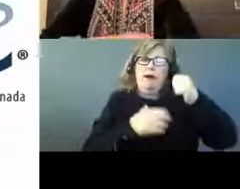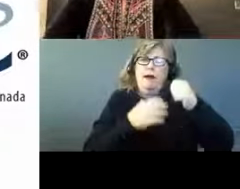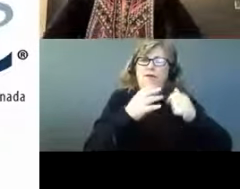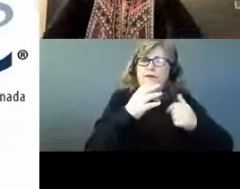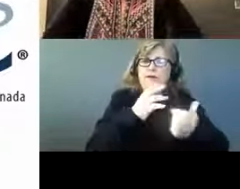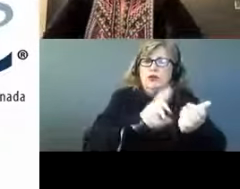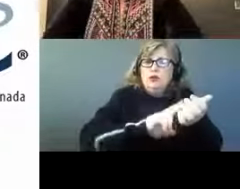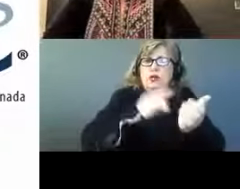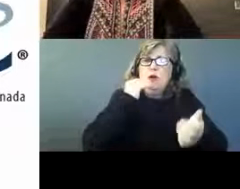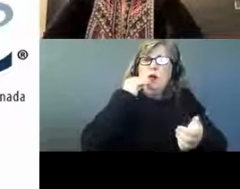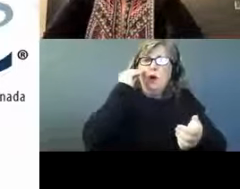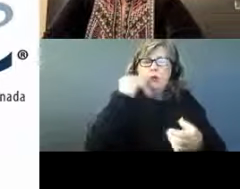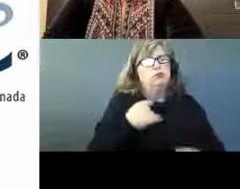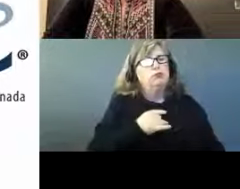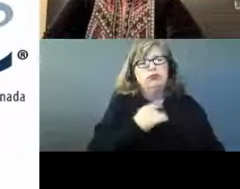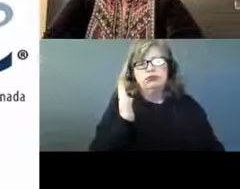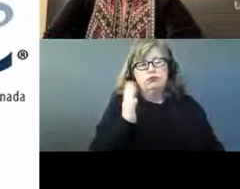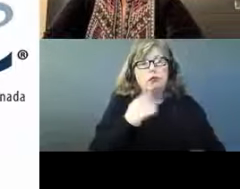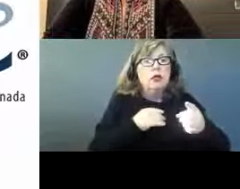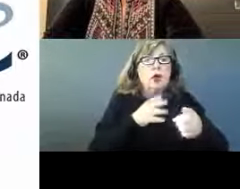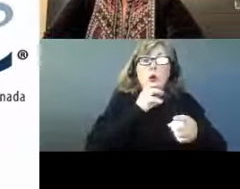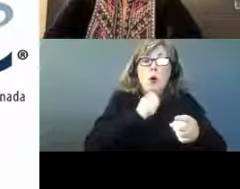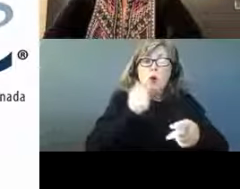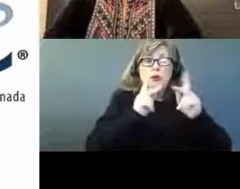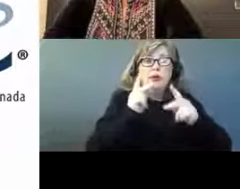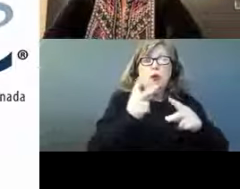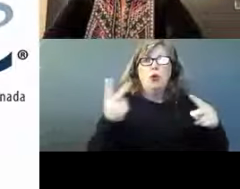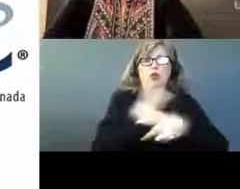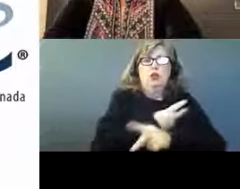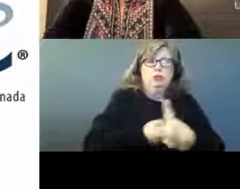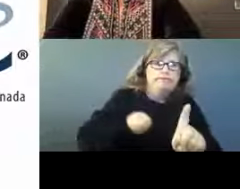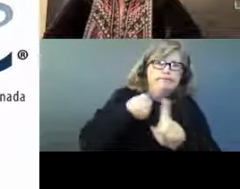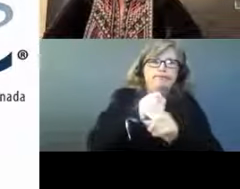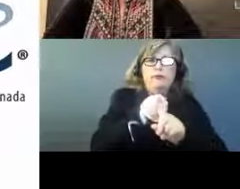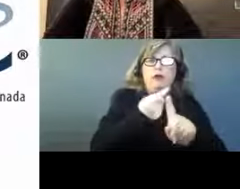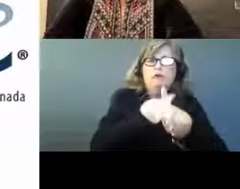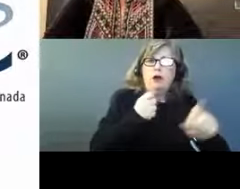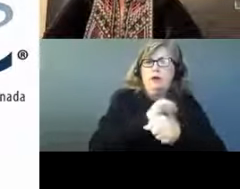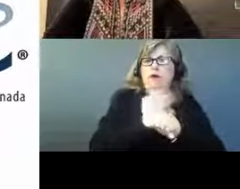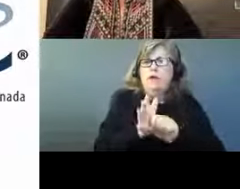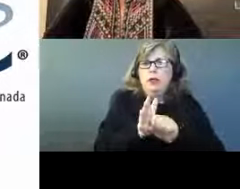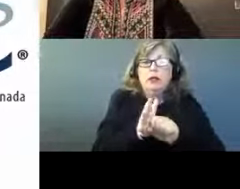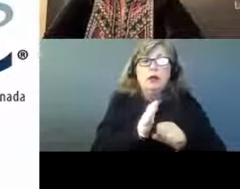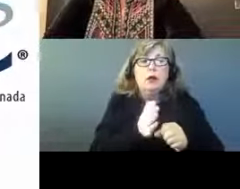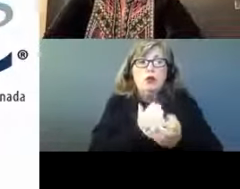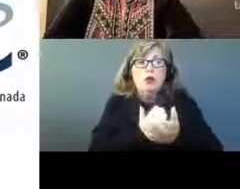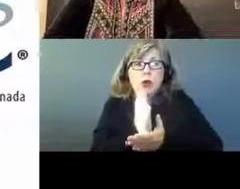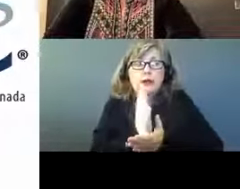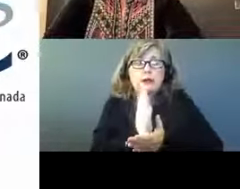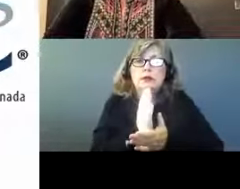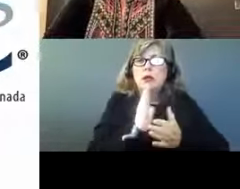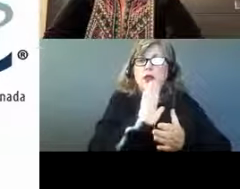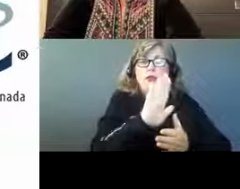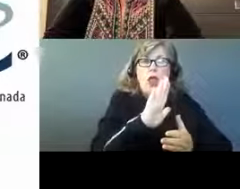are one of the most severely impacted groups in this worldwide crisis, and we know that the rights and contributions of older